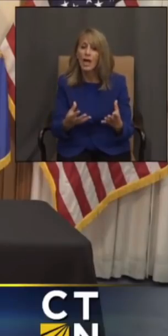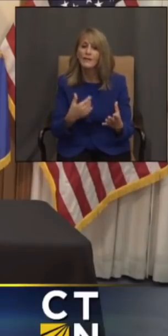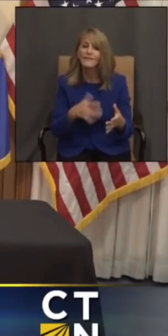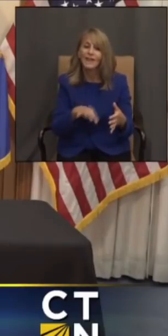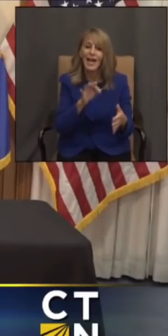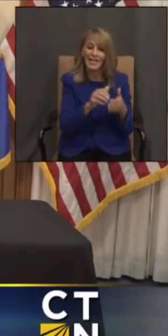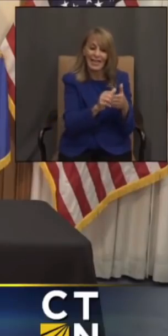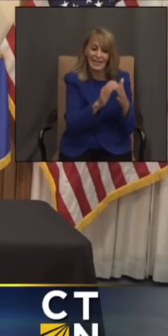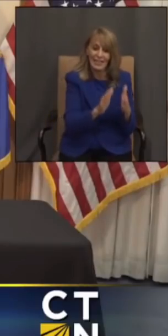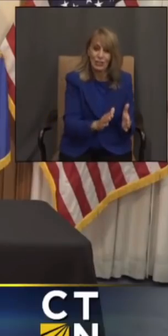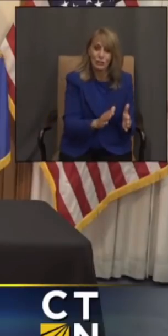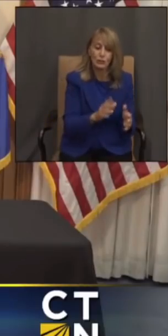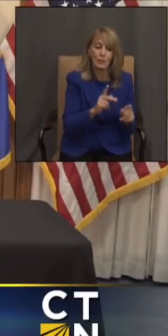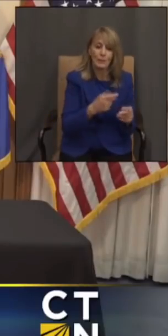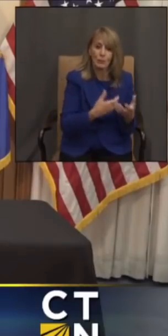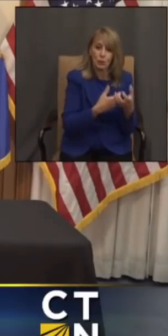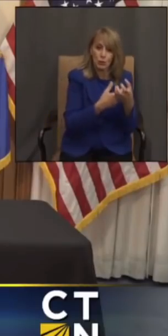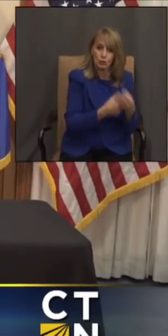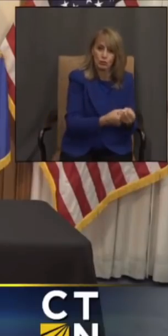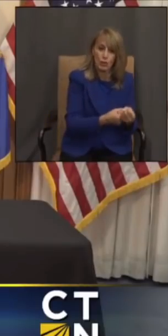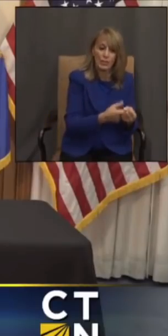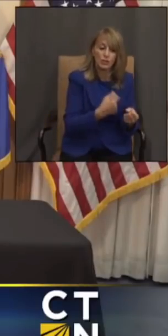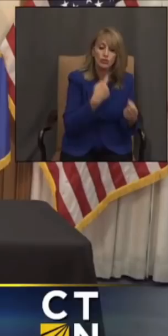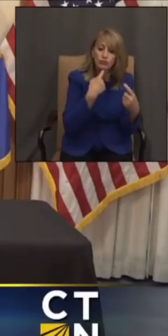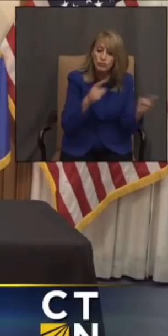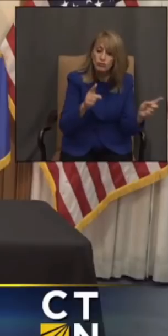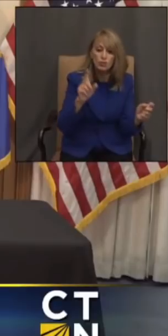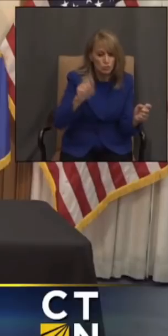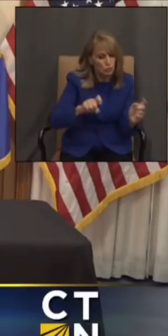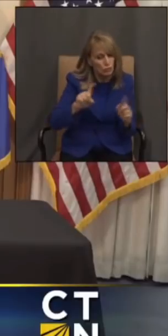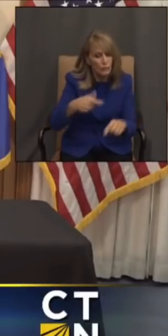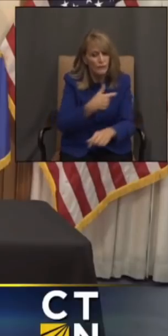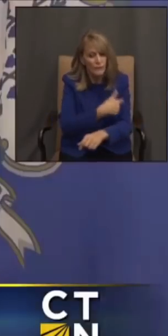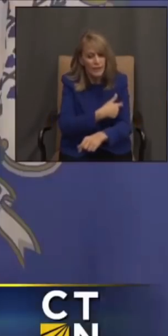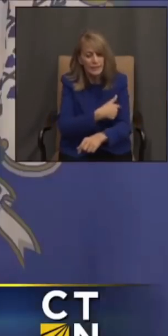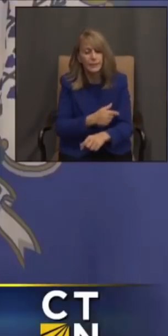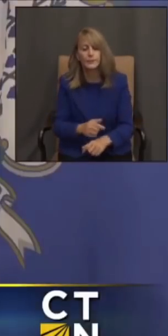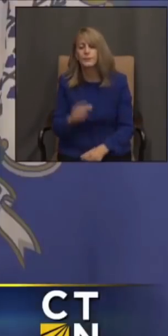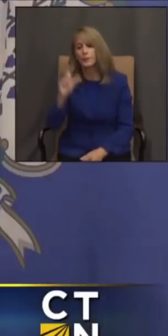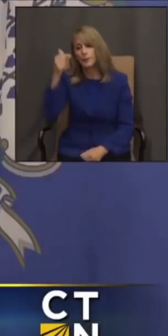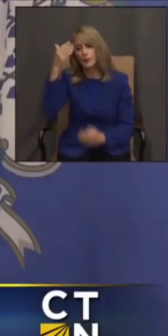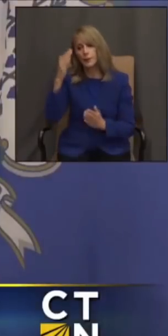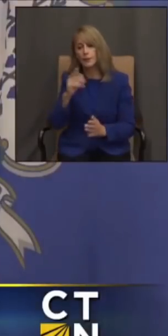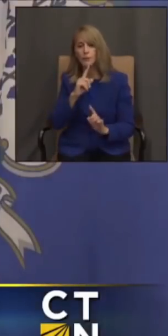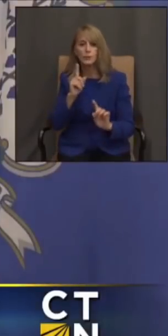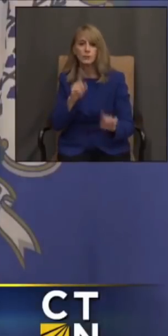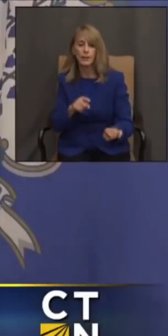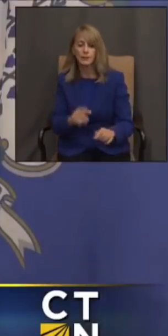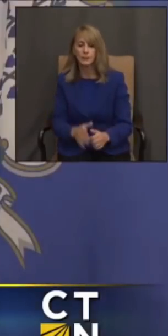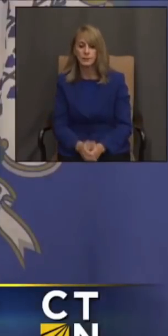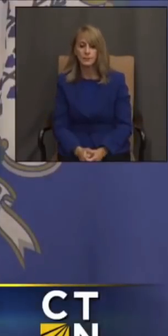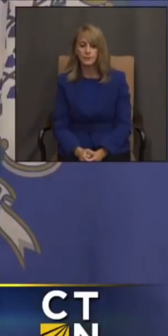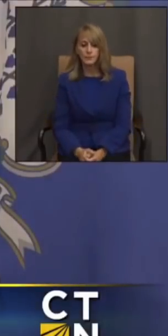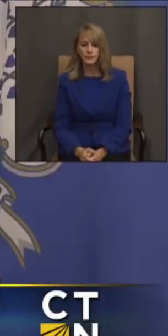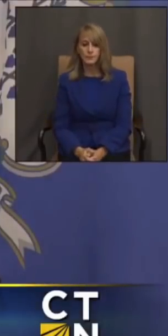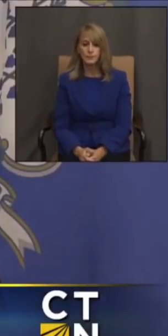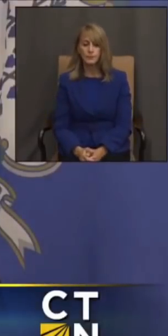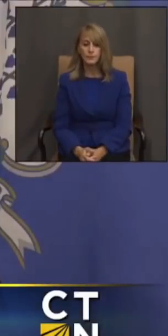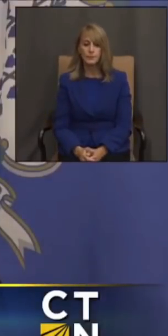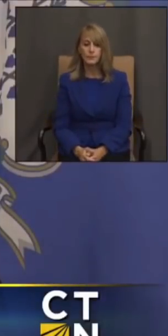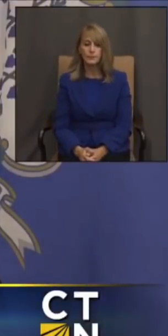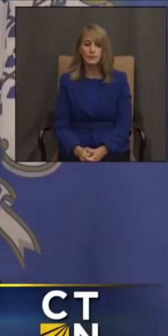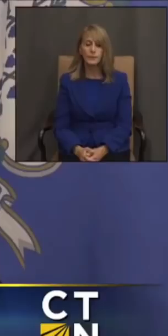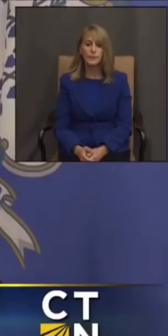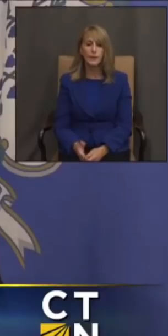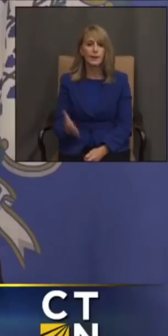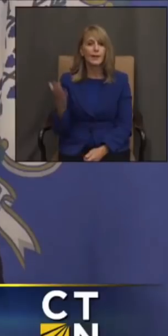people in those various communities to put out the word? Well, in our last briefing, we're sort